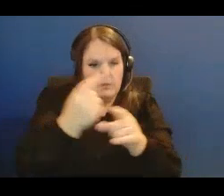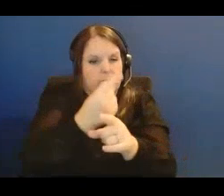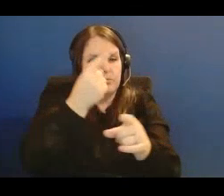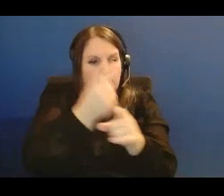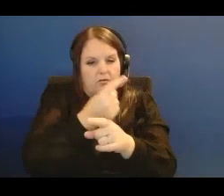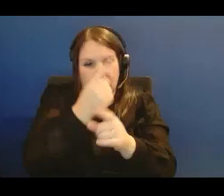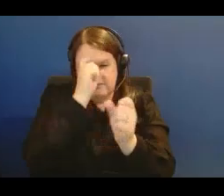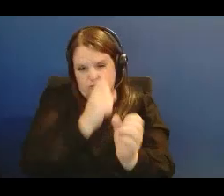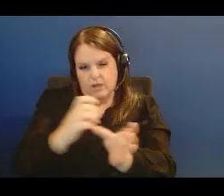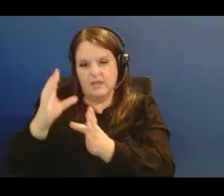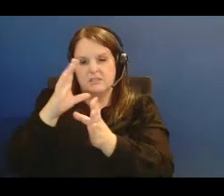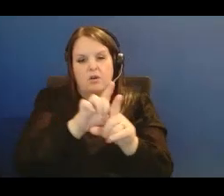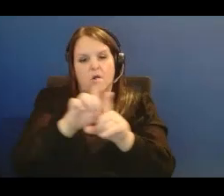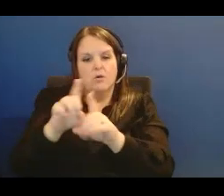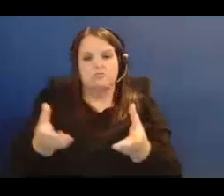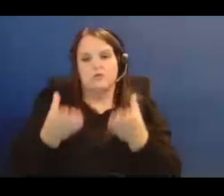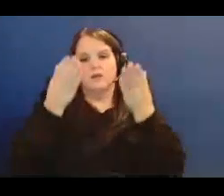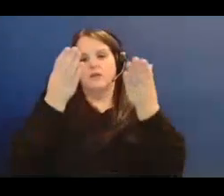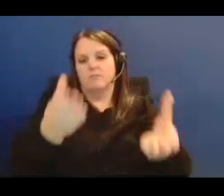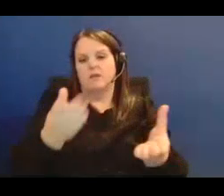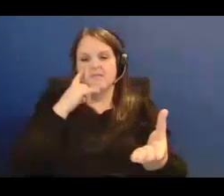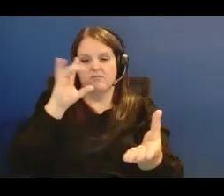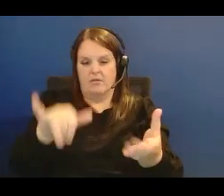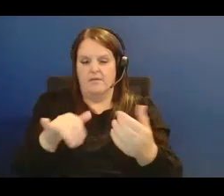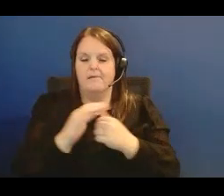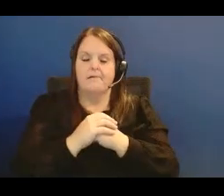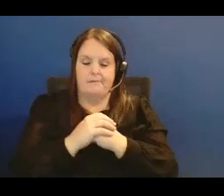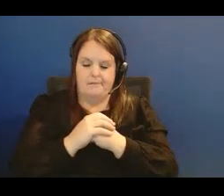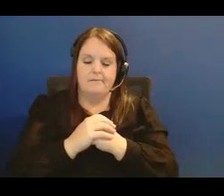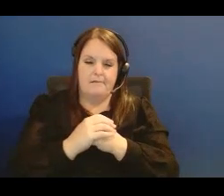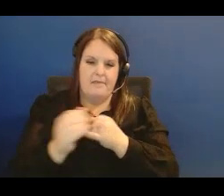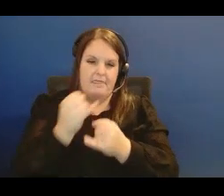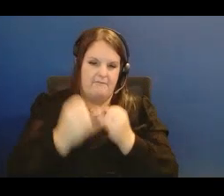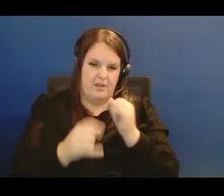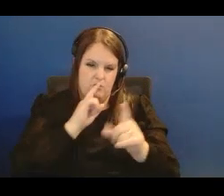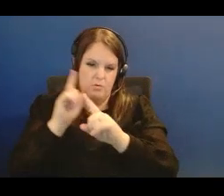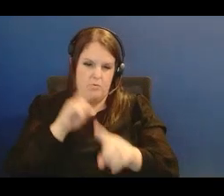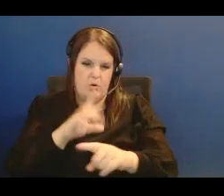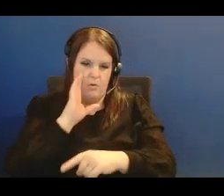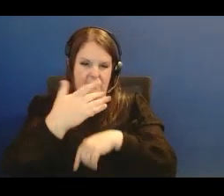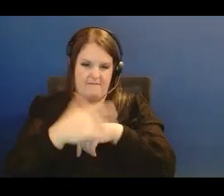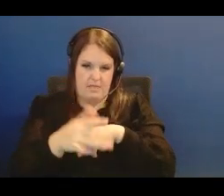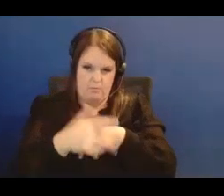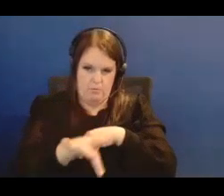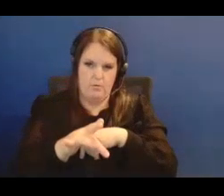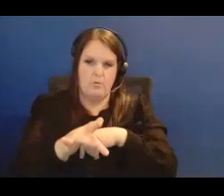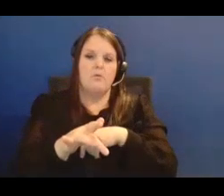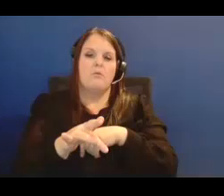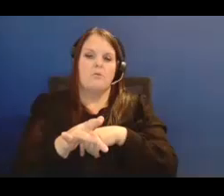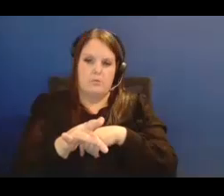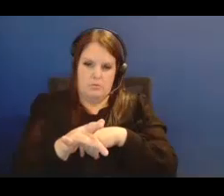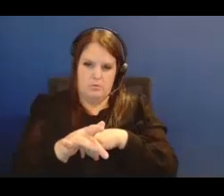strategies and also make recommendations to that fact. So a final report that will be available